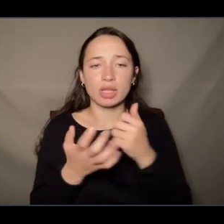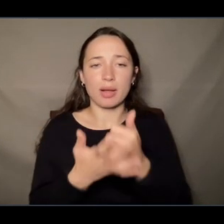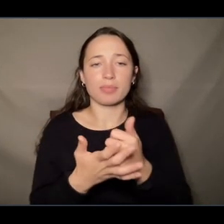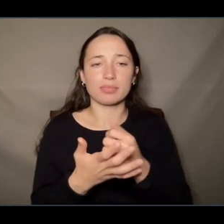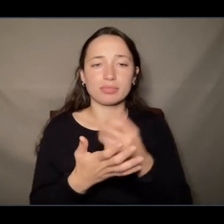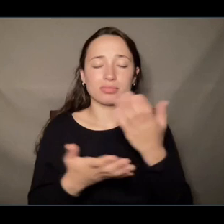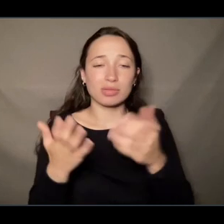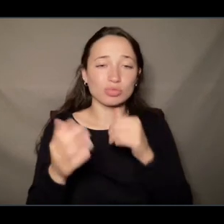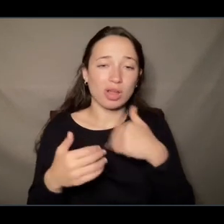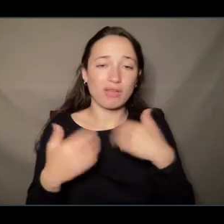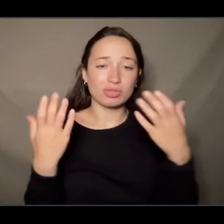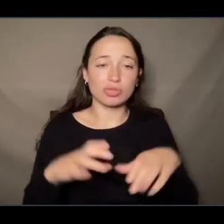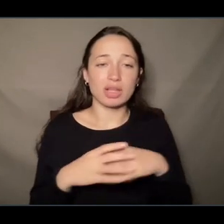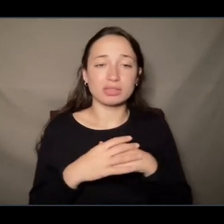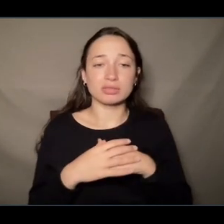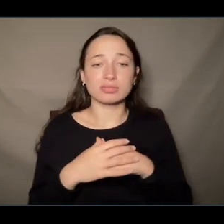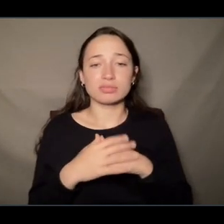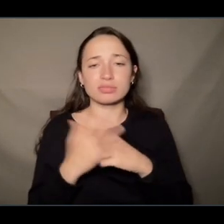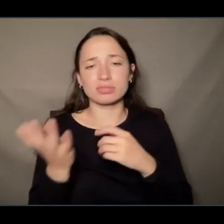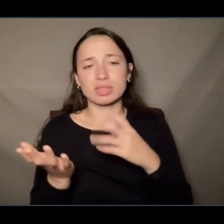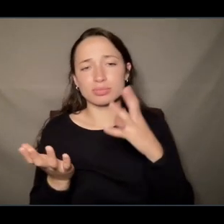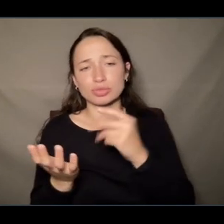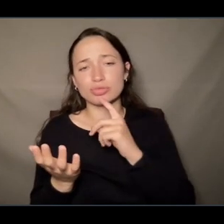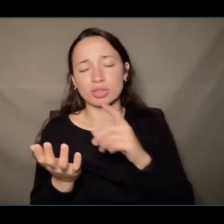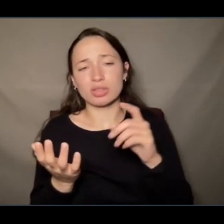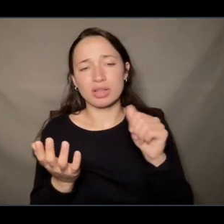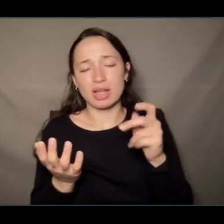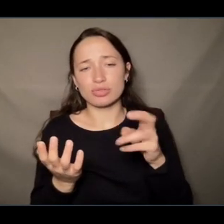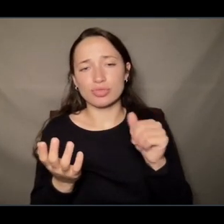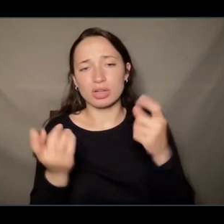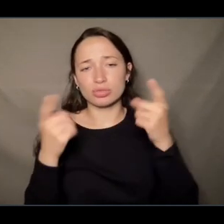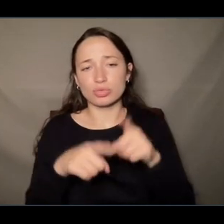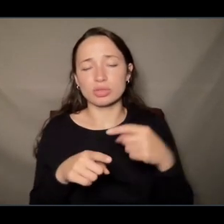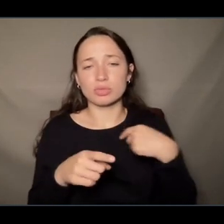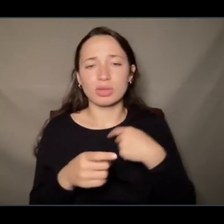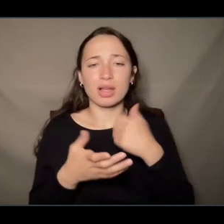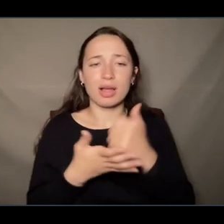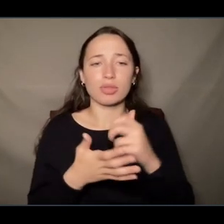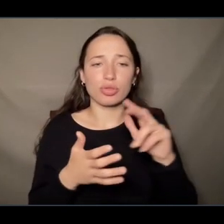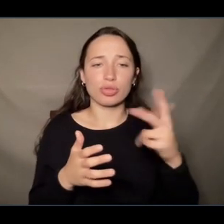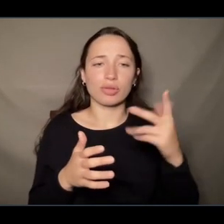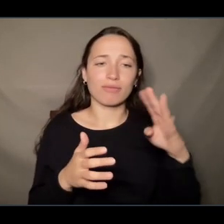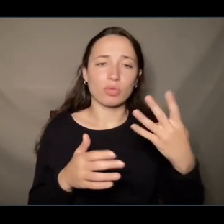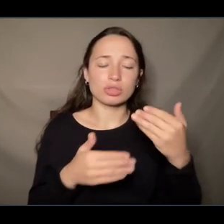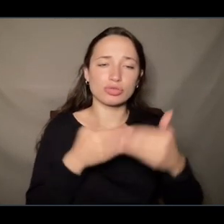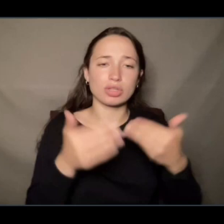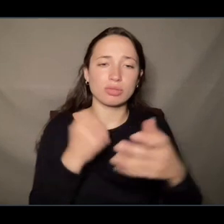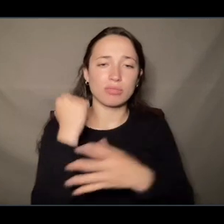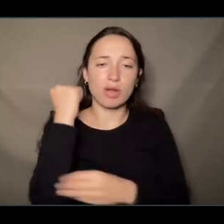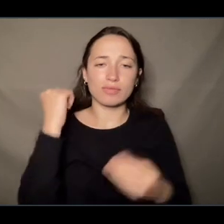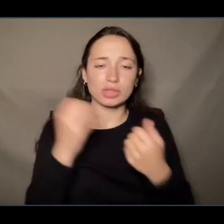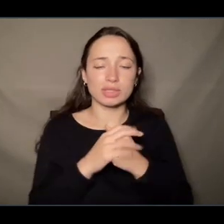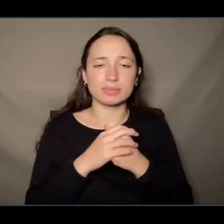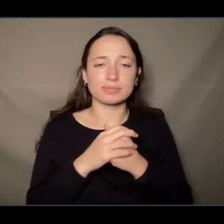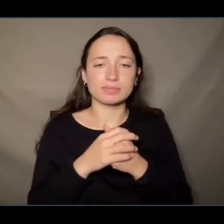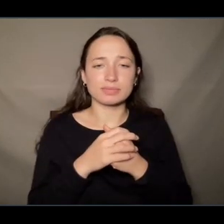them, they don't have a chance. And in some cases, and I'm sure Andrea agrees, we're helping third and fourth generation poverty.